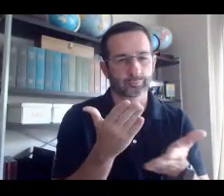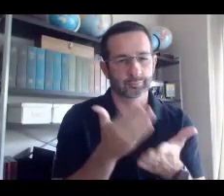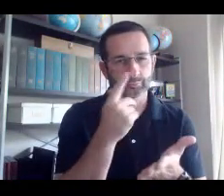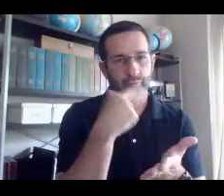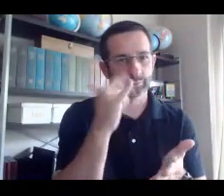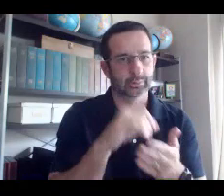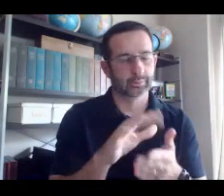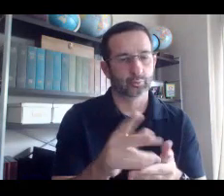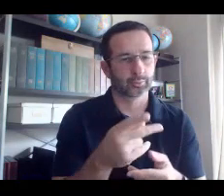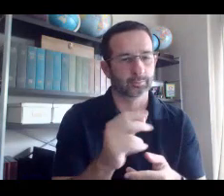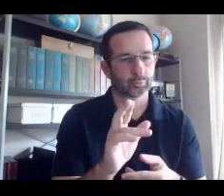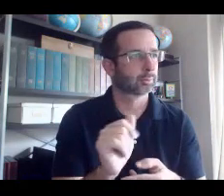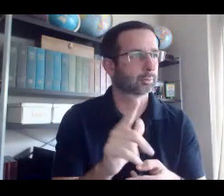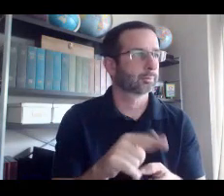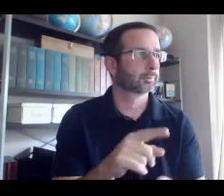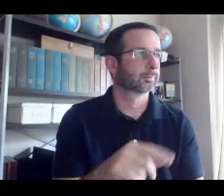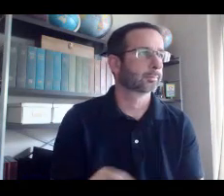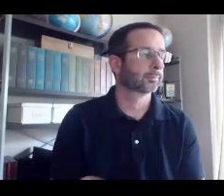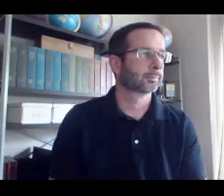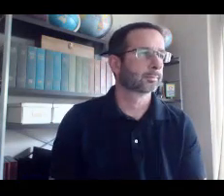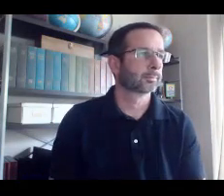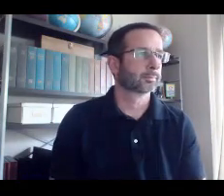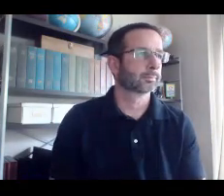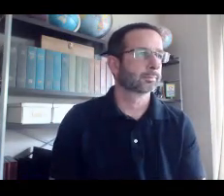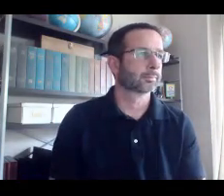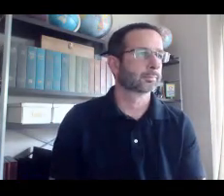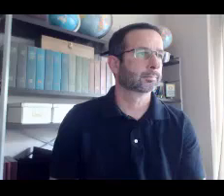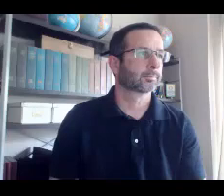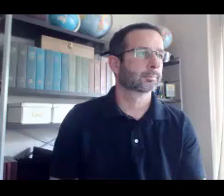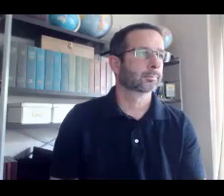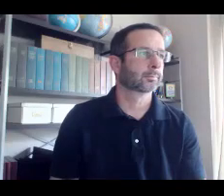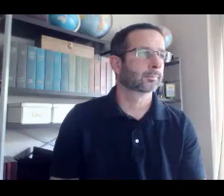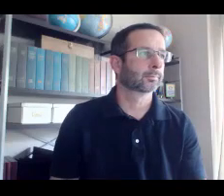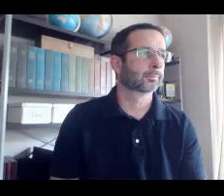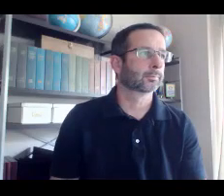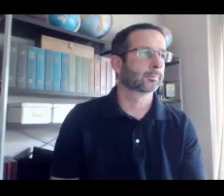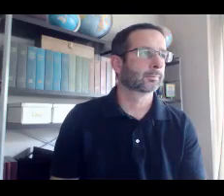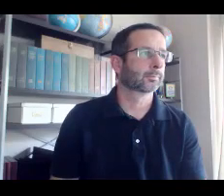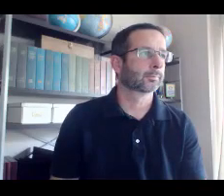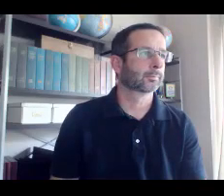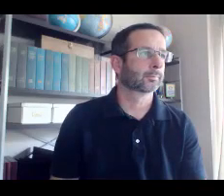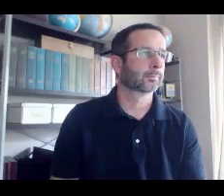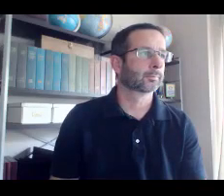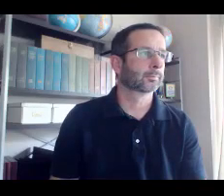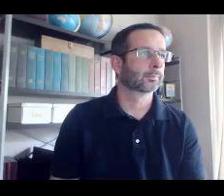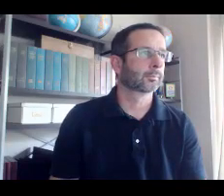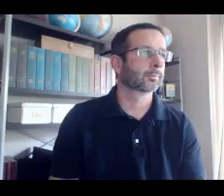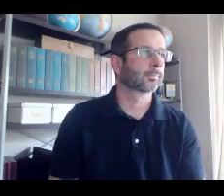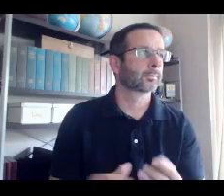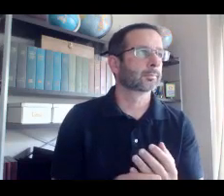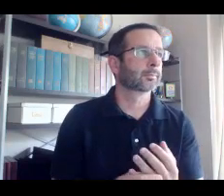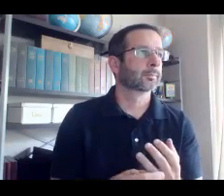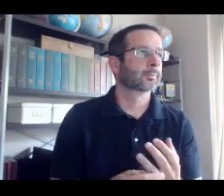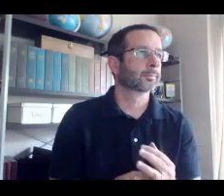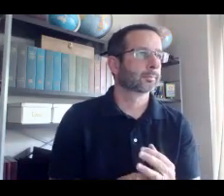Okay, and then that is what the quarterly service verification will look like when you are in your participant